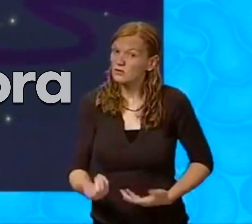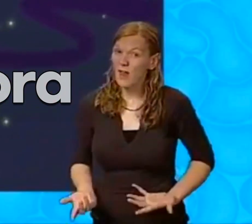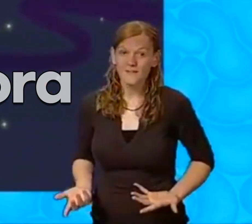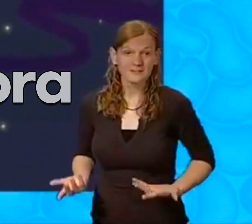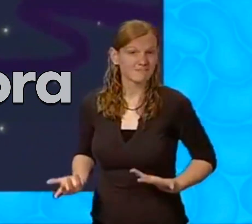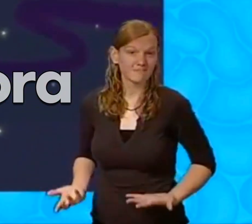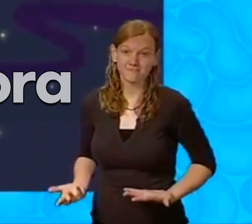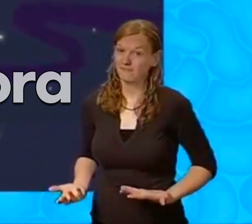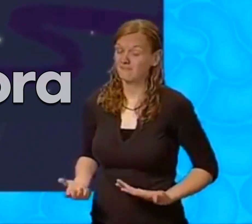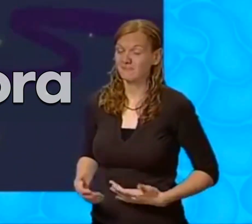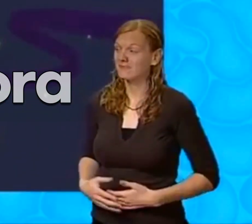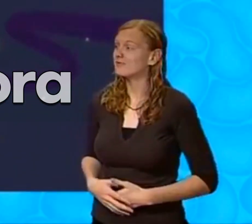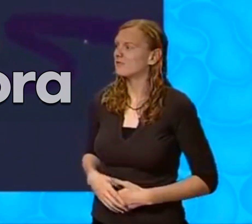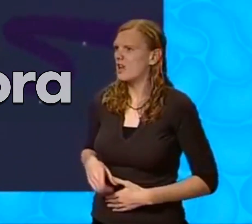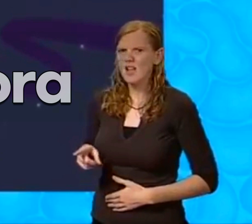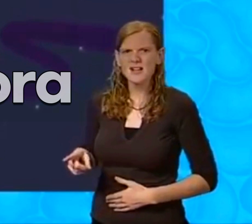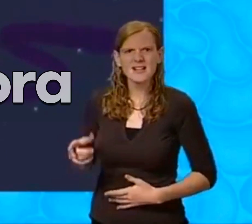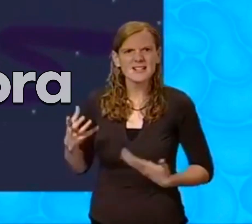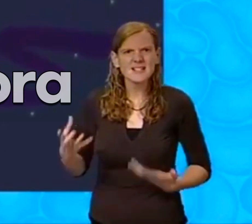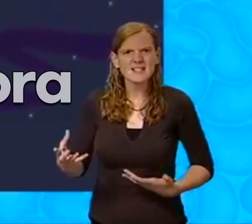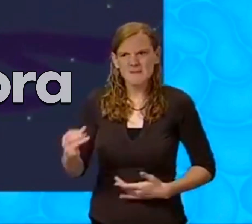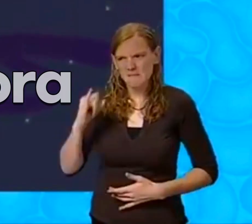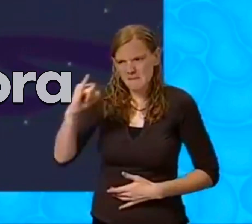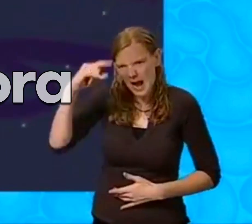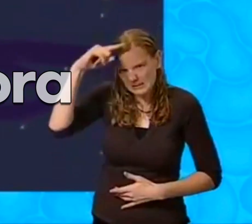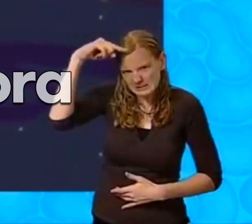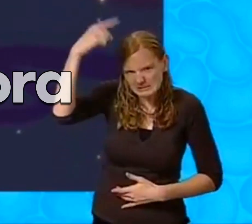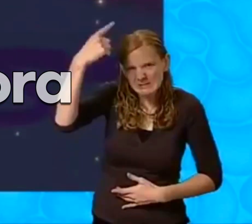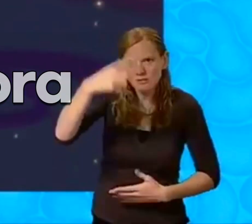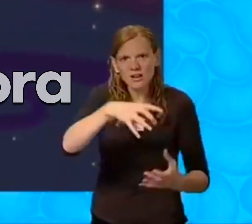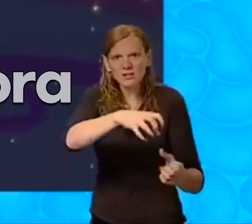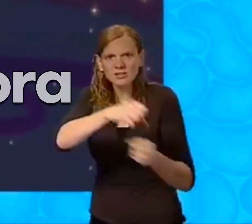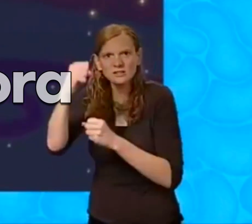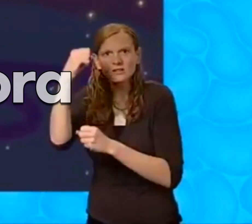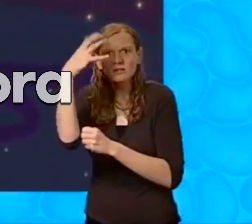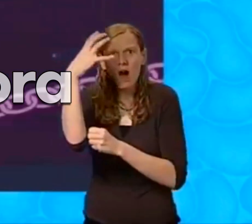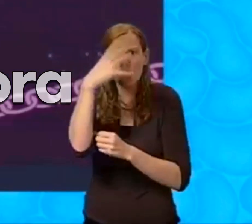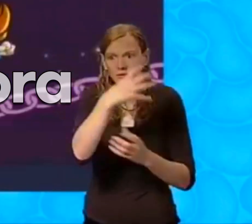Pluto's stealing the sun. Hang on, Daniel. Oh, no.